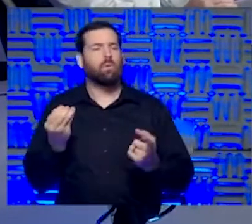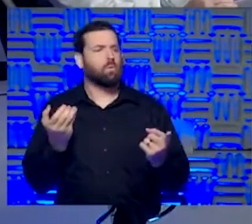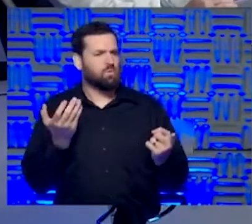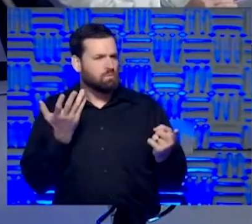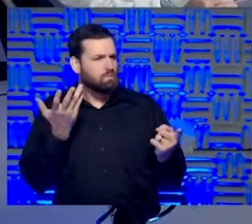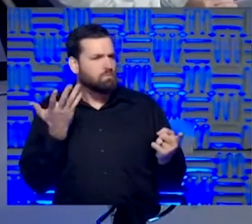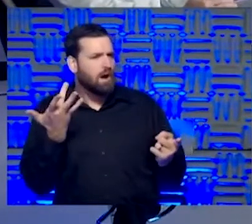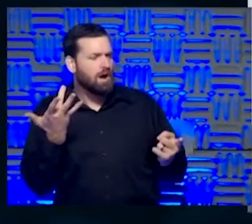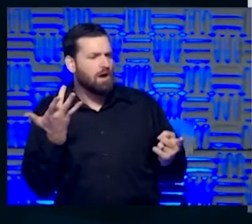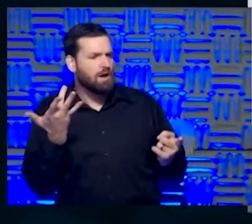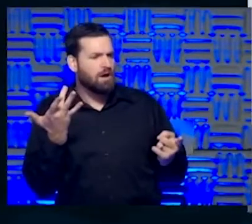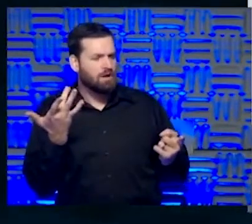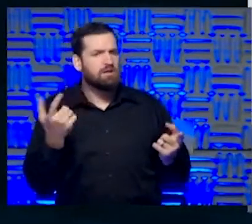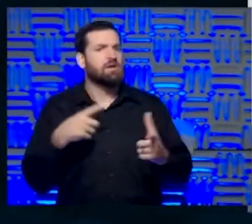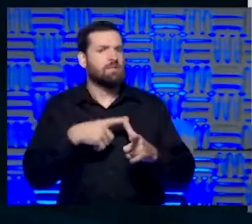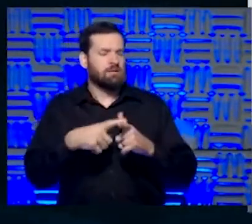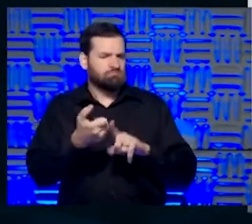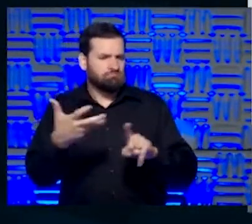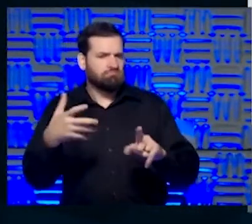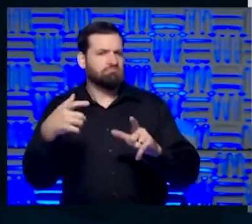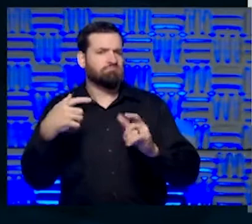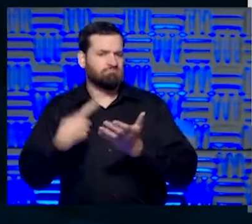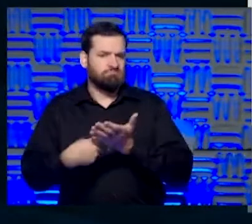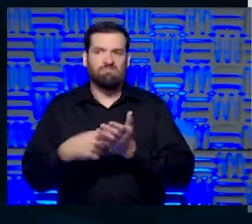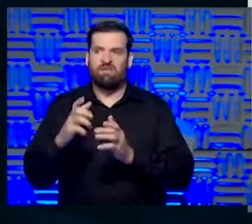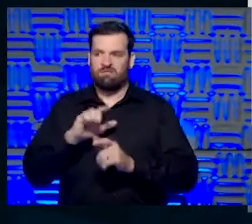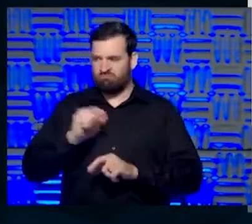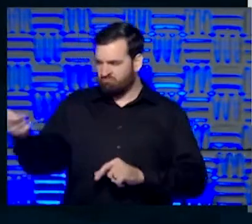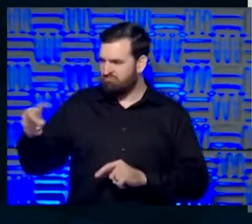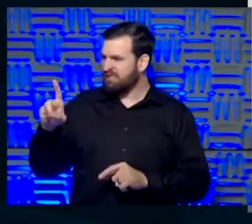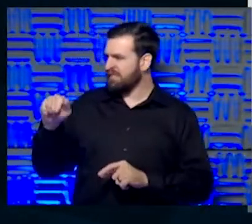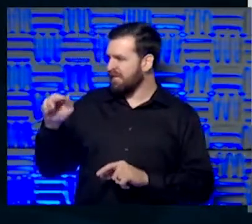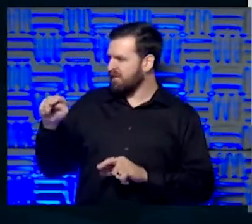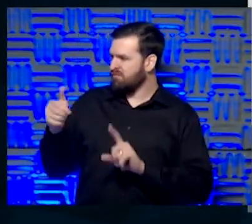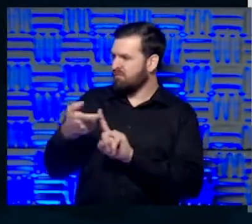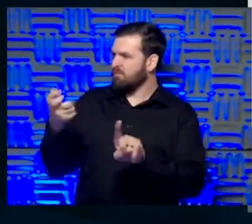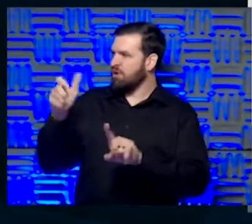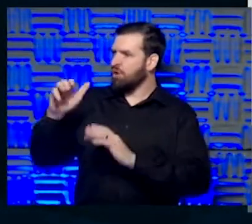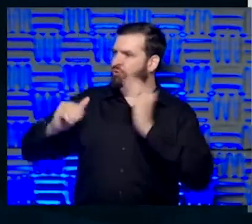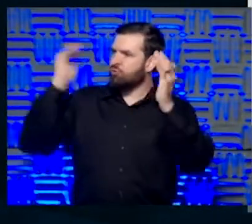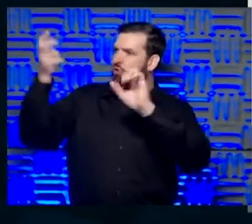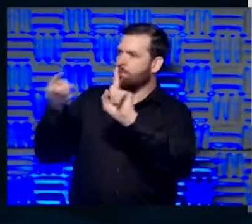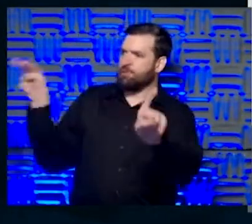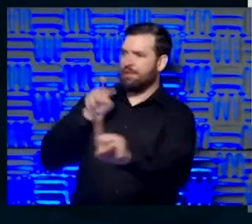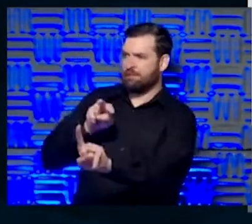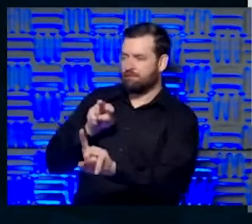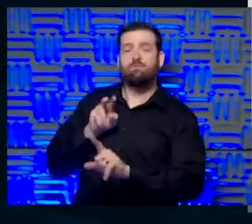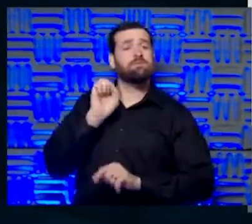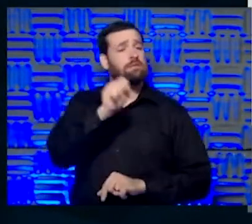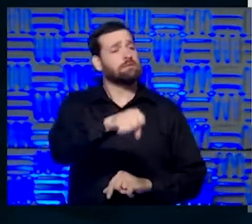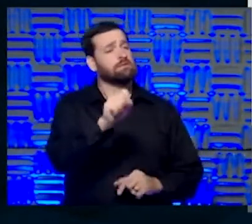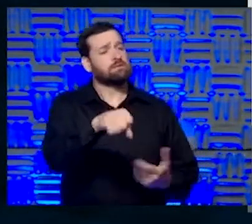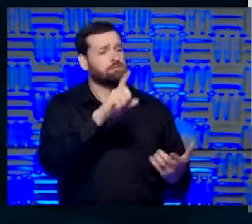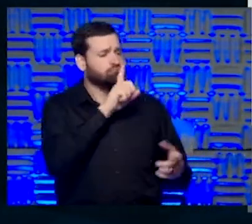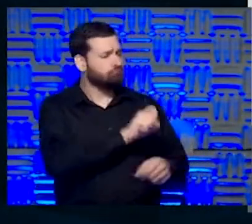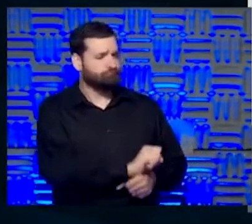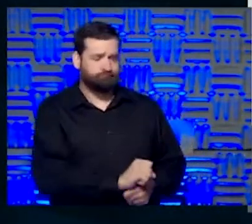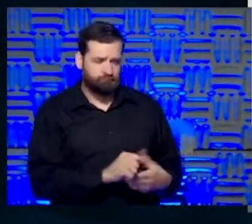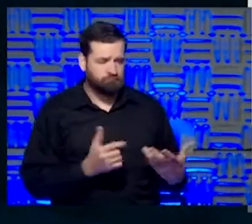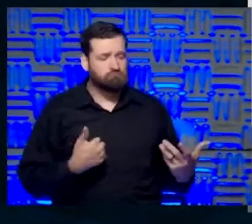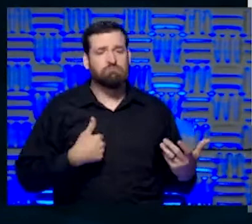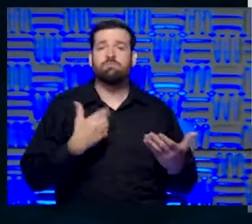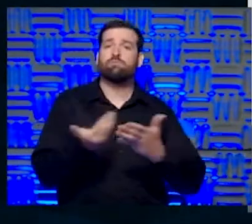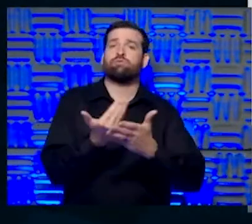that is and what's going on. And then we'll turn to Dana too from the adult side and say, gosh, so talk to us about what's up. Absolutely. So there's a new